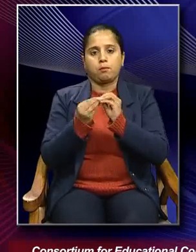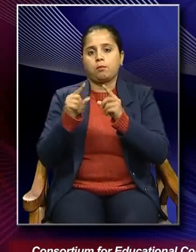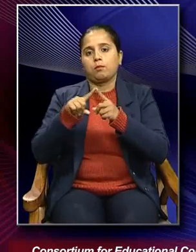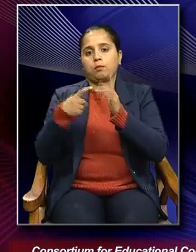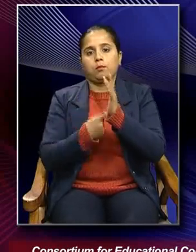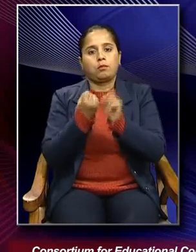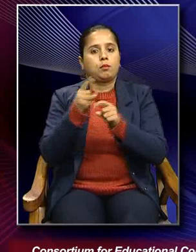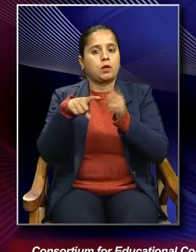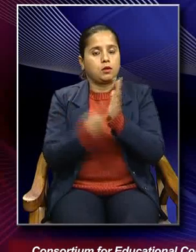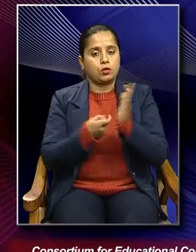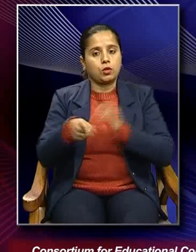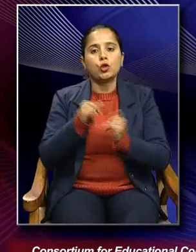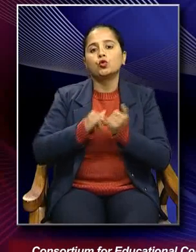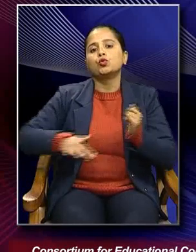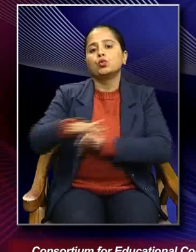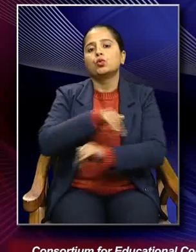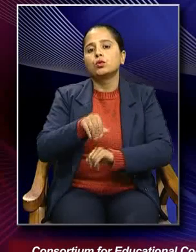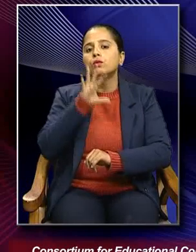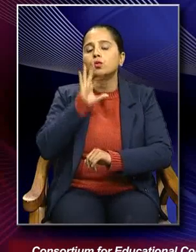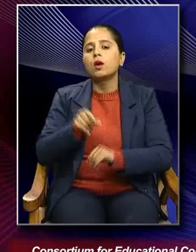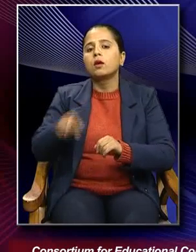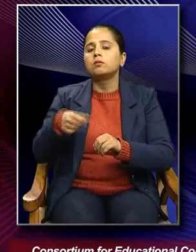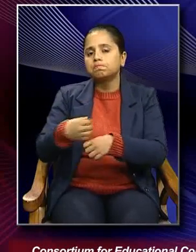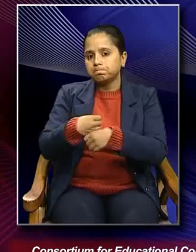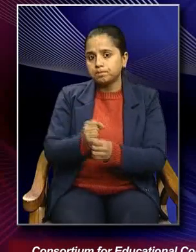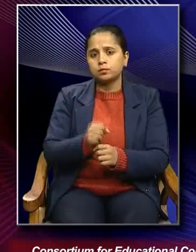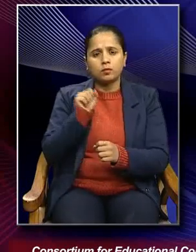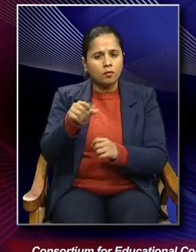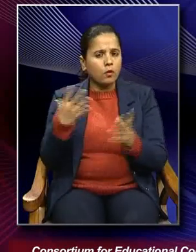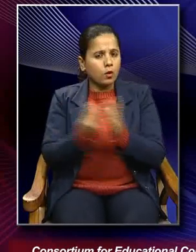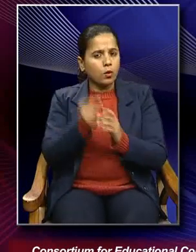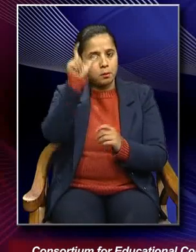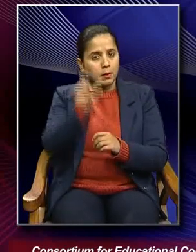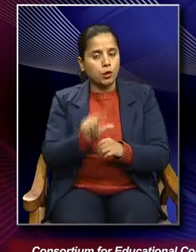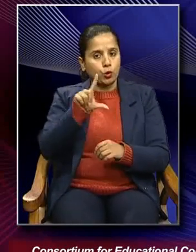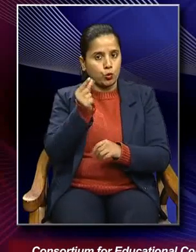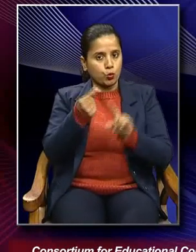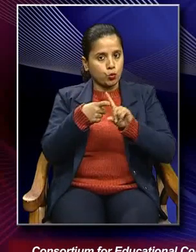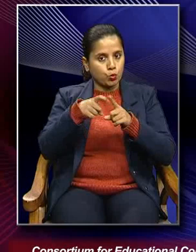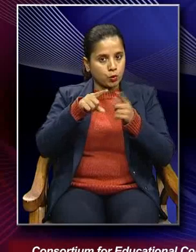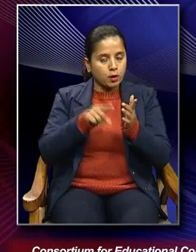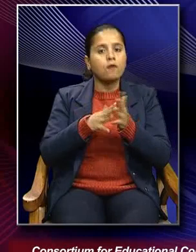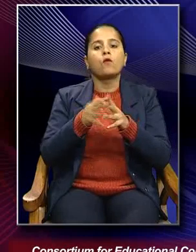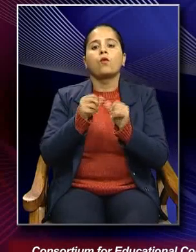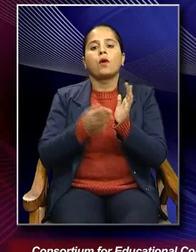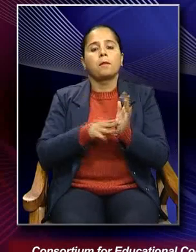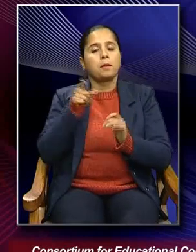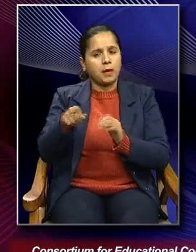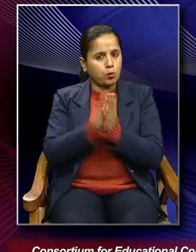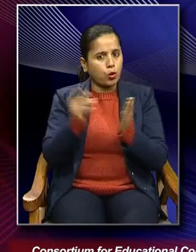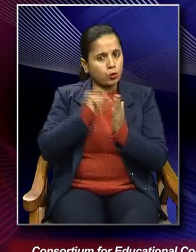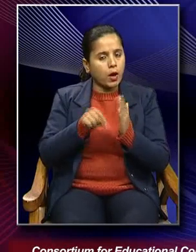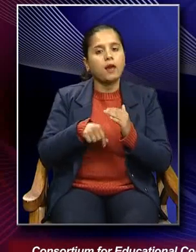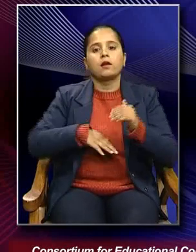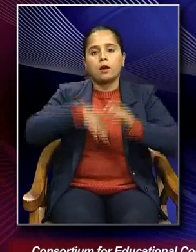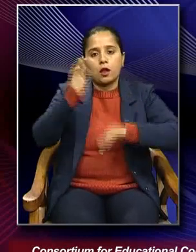reality. Peter Berger, along with Luhmann, has written the book The Construction of Social Reality. This